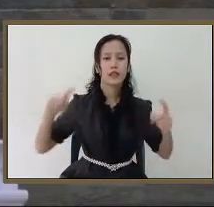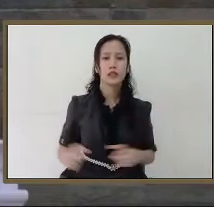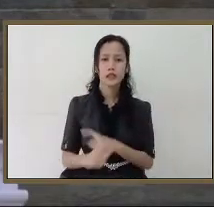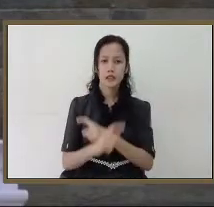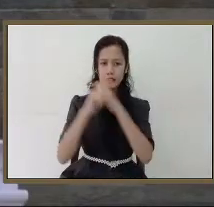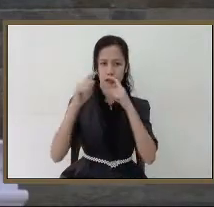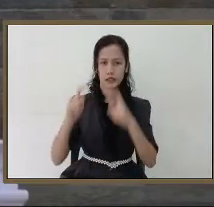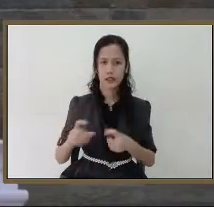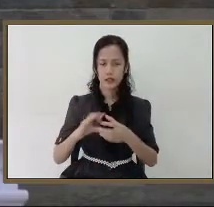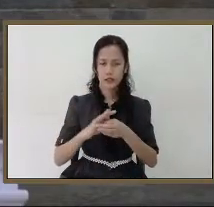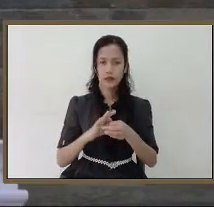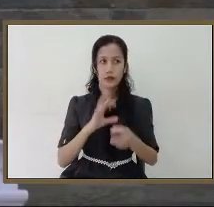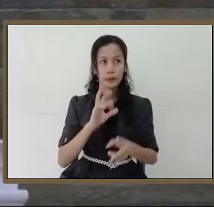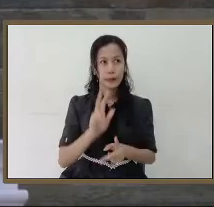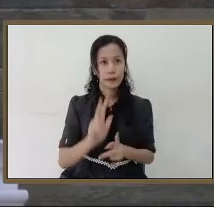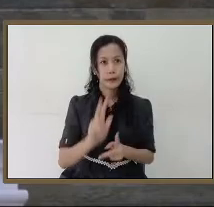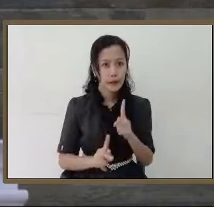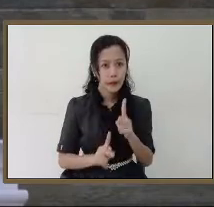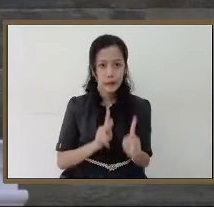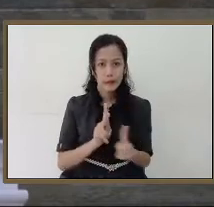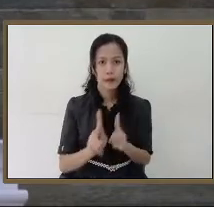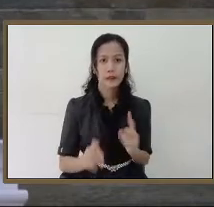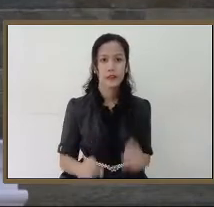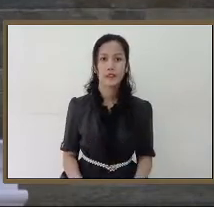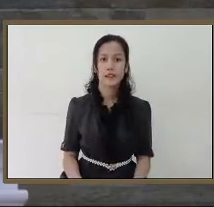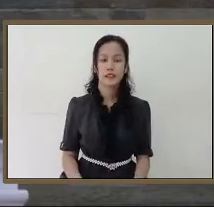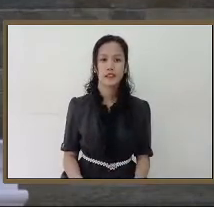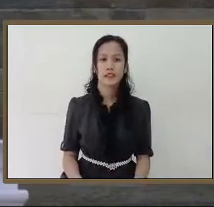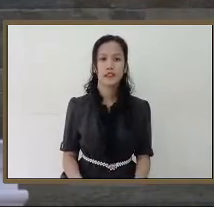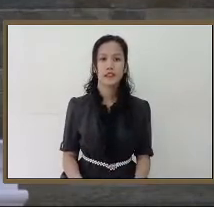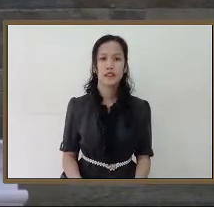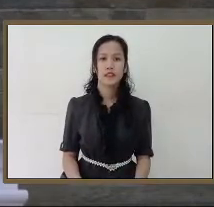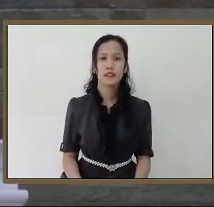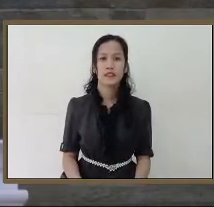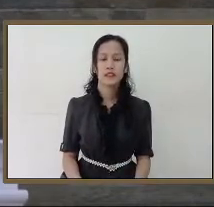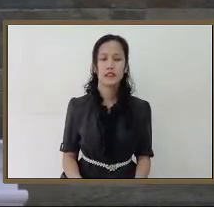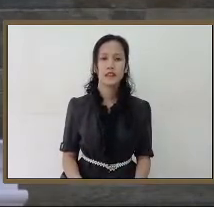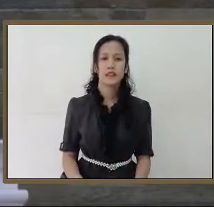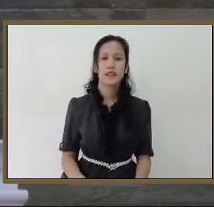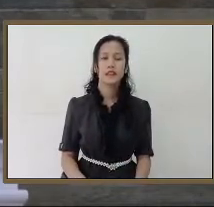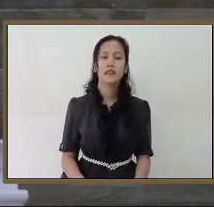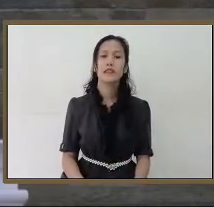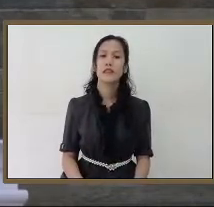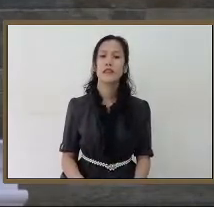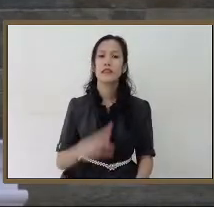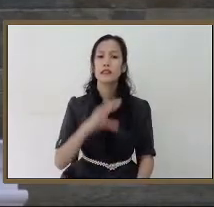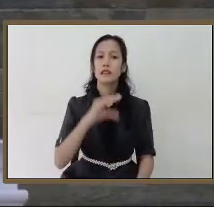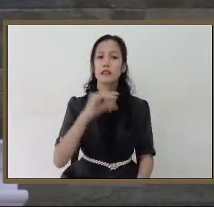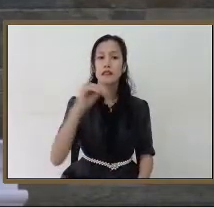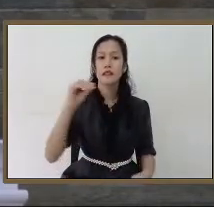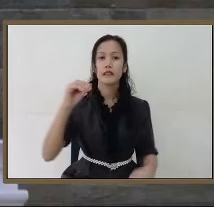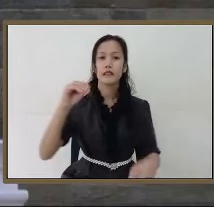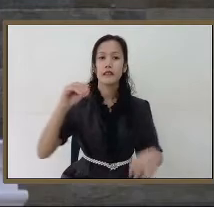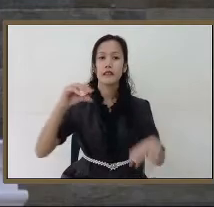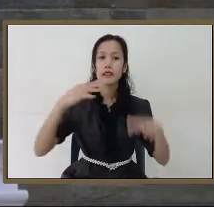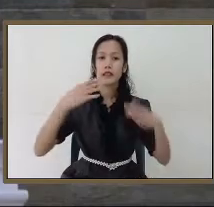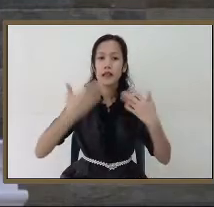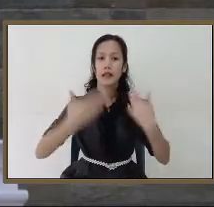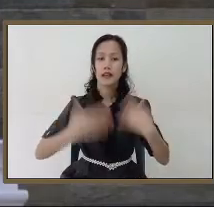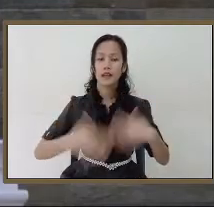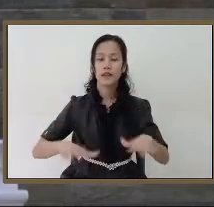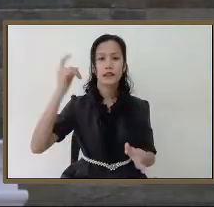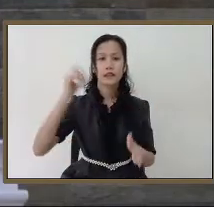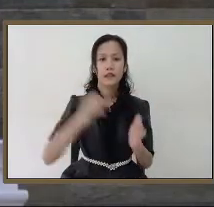confessed. Okay? Sins of the people confessed. Sa chapter 9 po yan. And after the confession, sa last